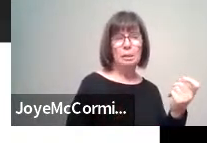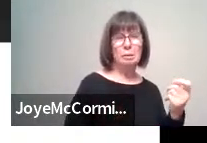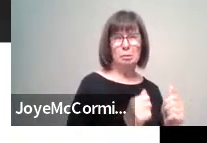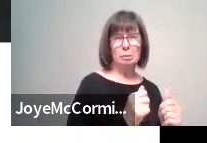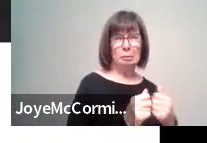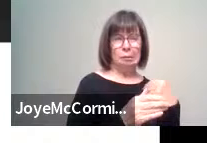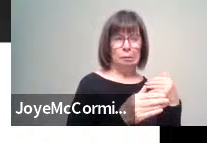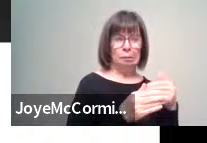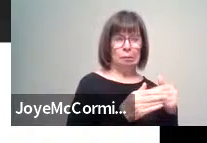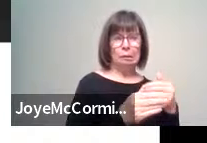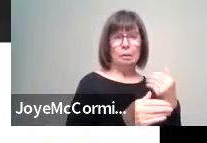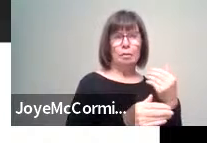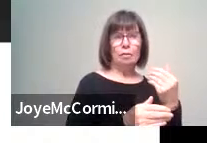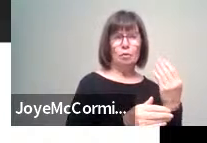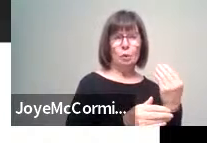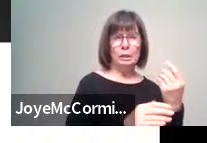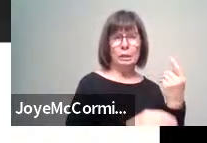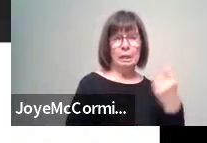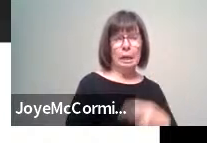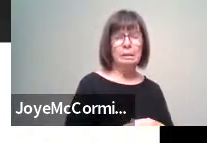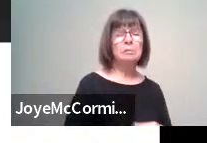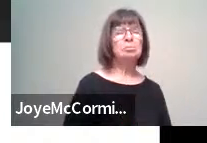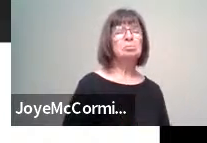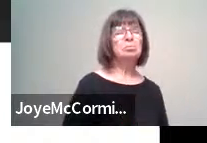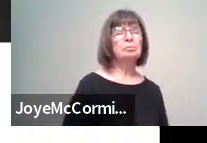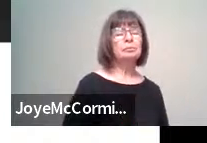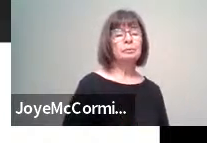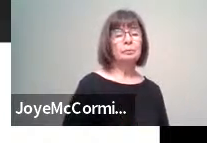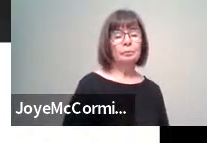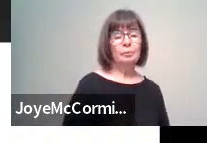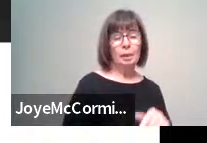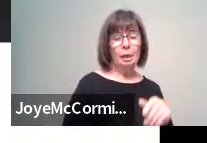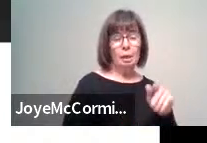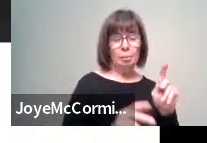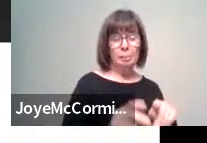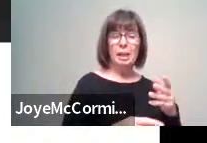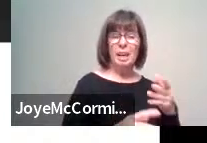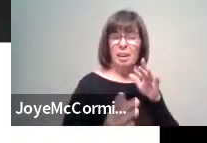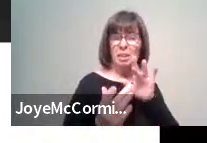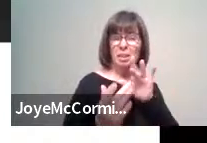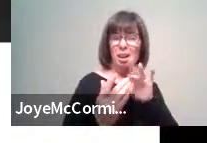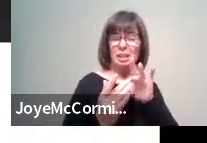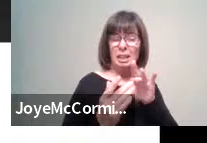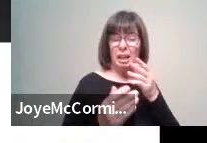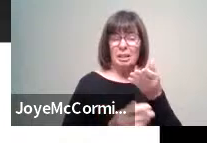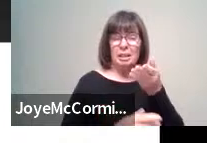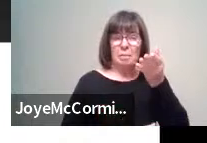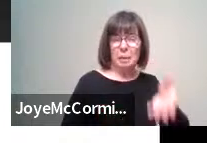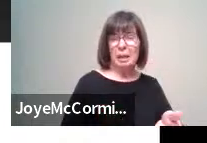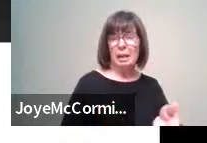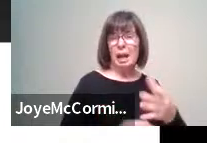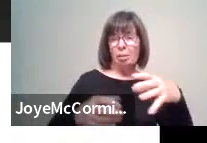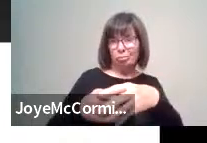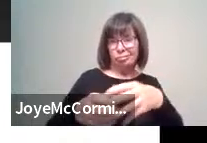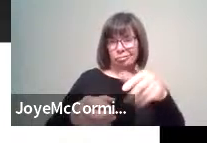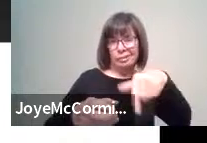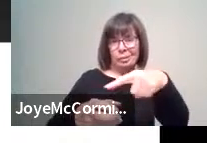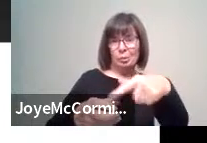days, persons who've had close contact with others at a venue or event in which Mpox